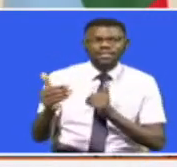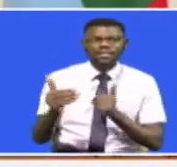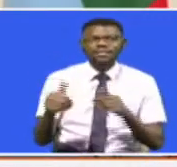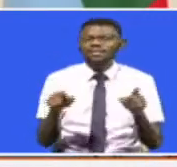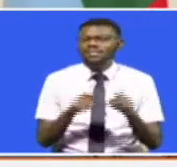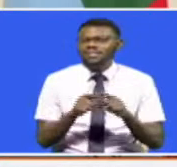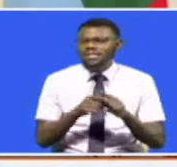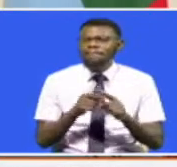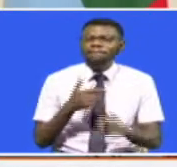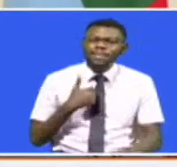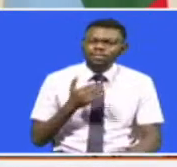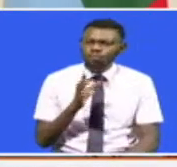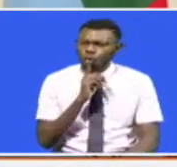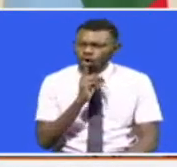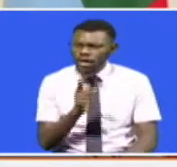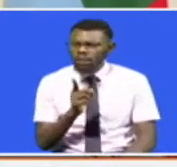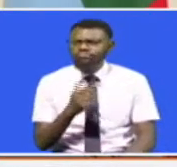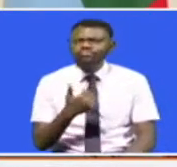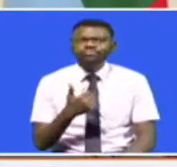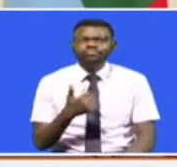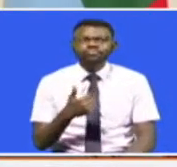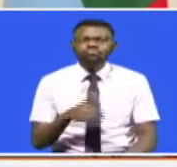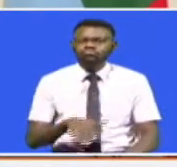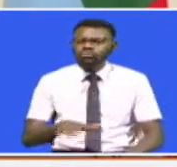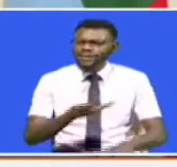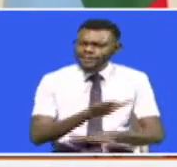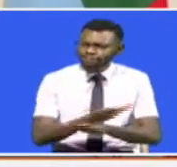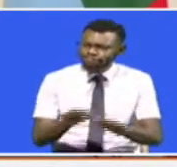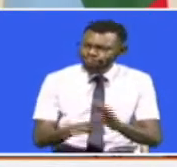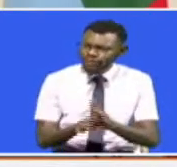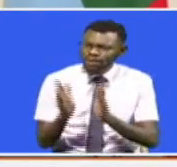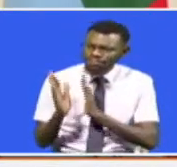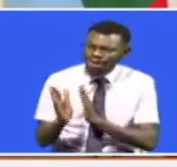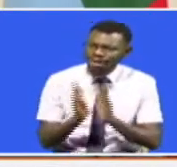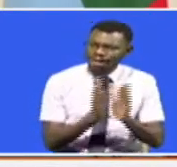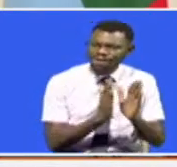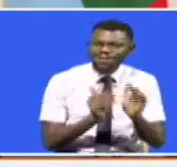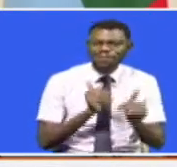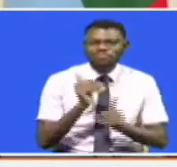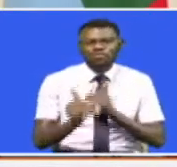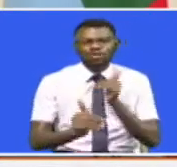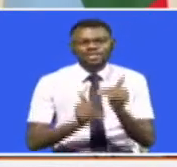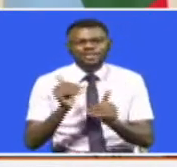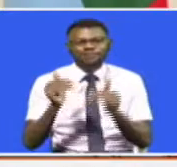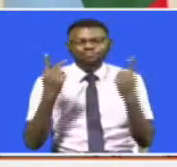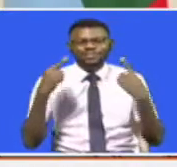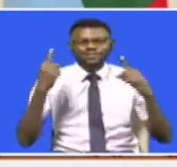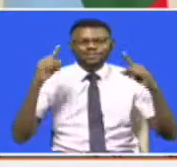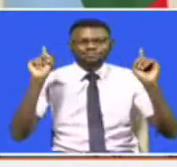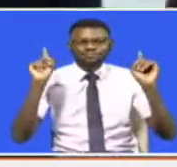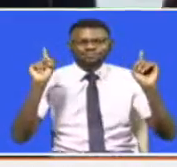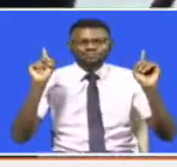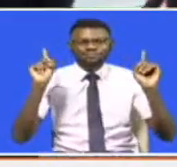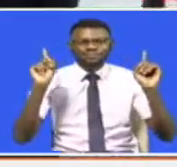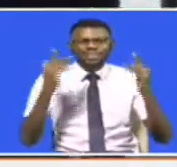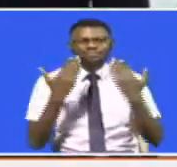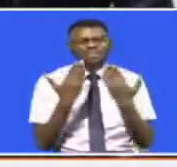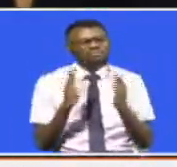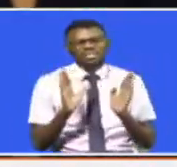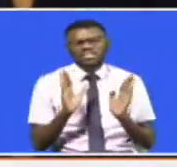necessary orders to facilitate this process have already been issued.